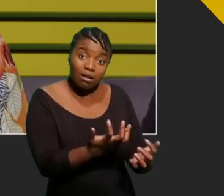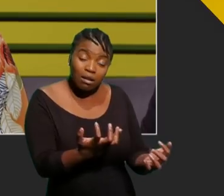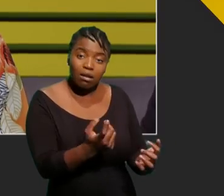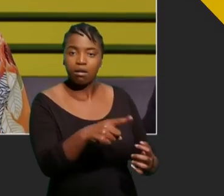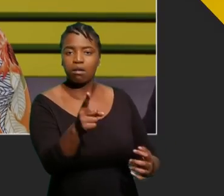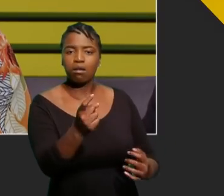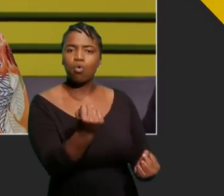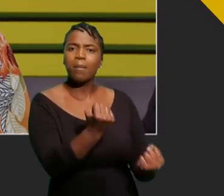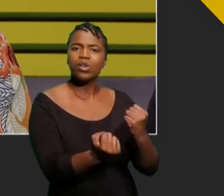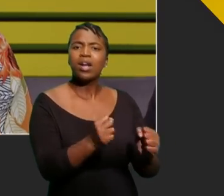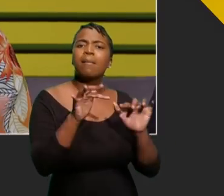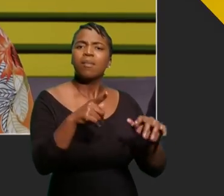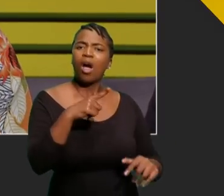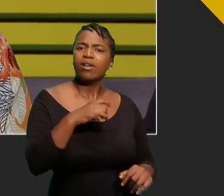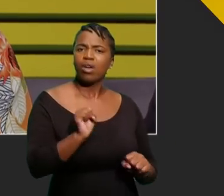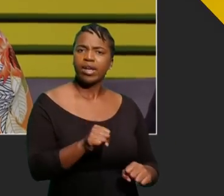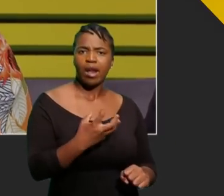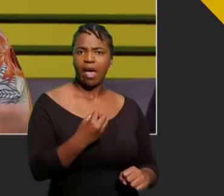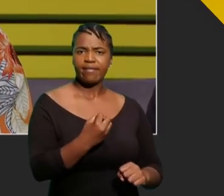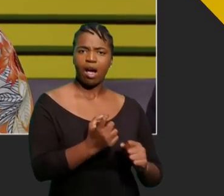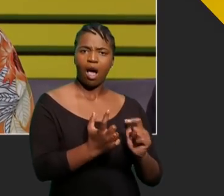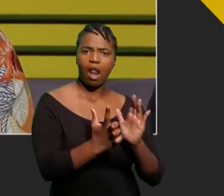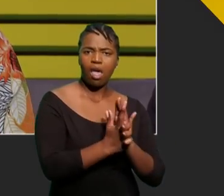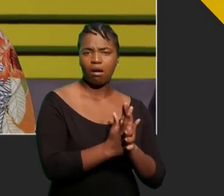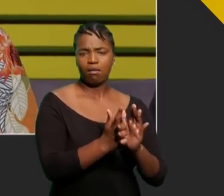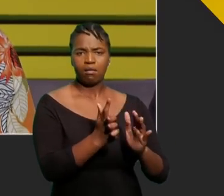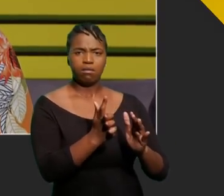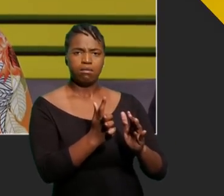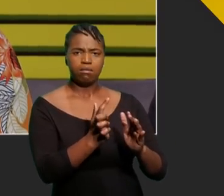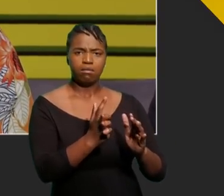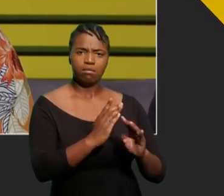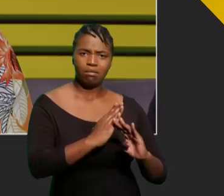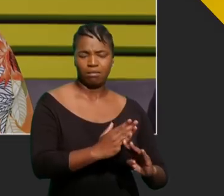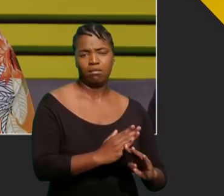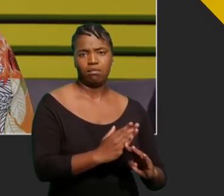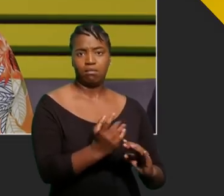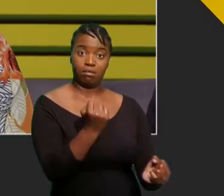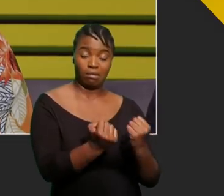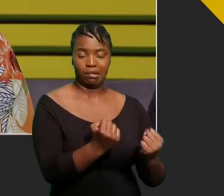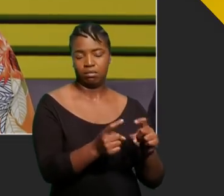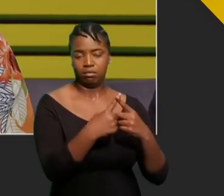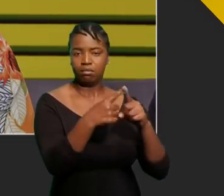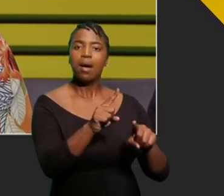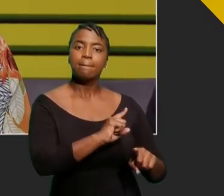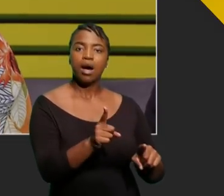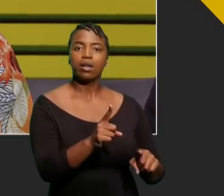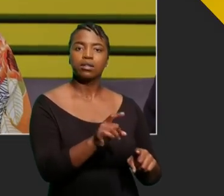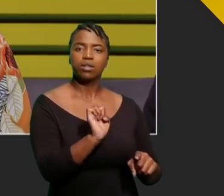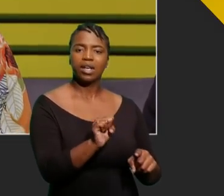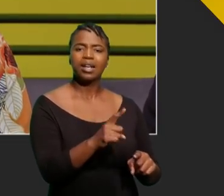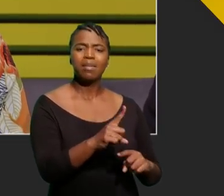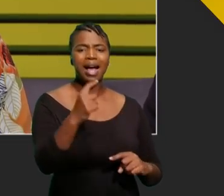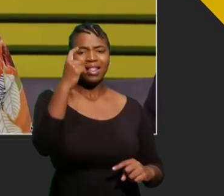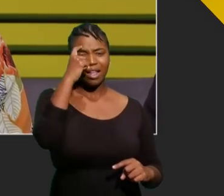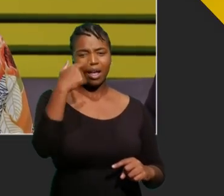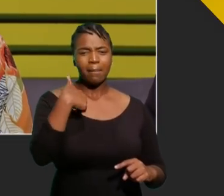before commissions mm. are people that can afford to have legal counsel to take them through the courts. Mm. Not the courts, because it's not a court, but the commissions themselves. Yeah. And yeah. I think I'm